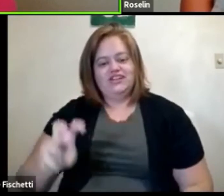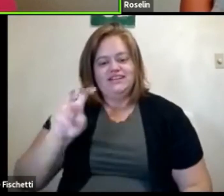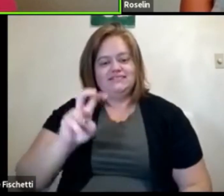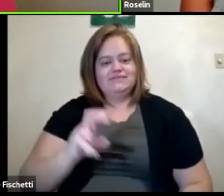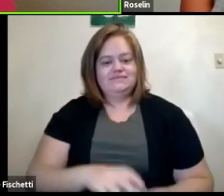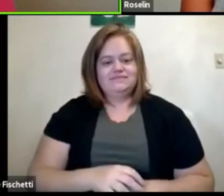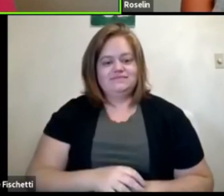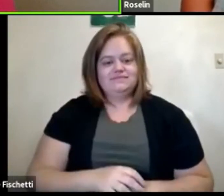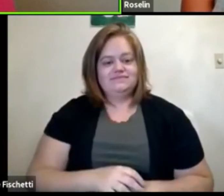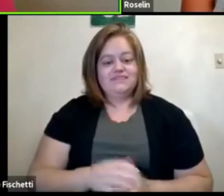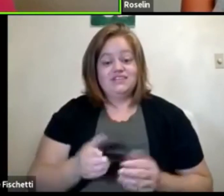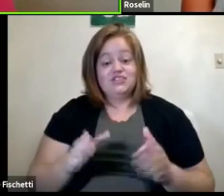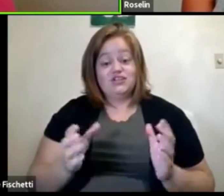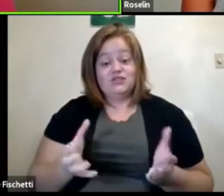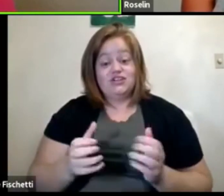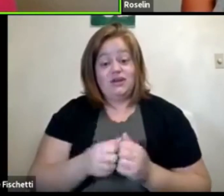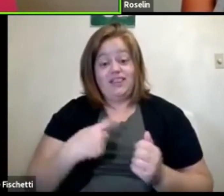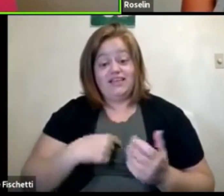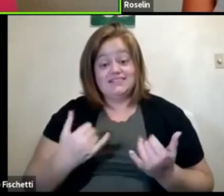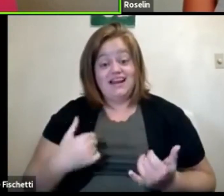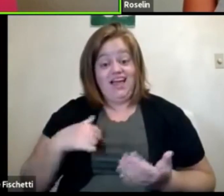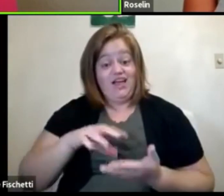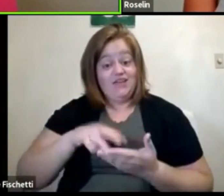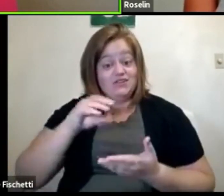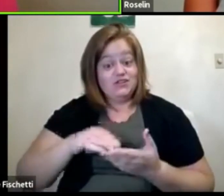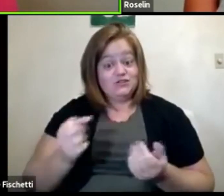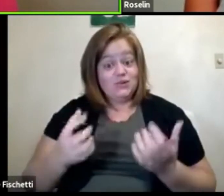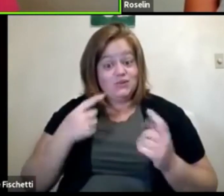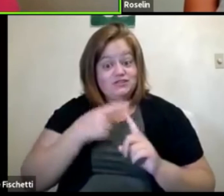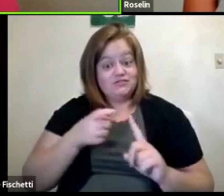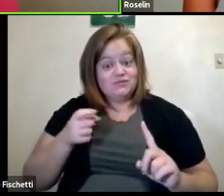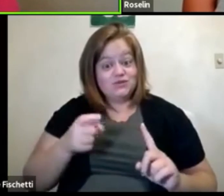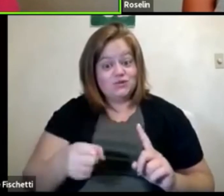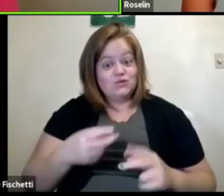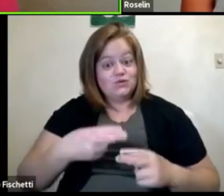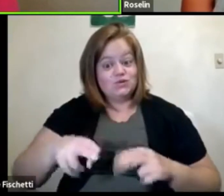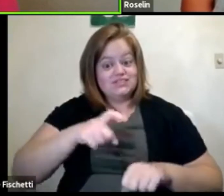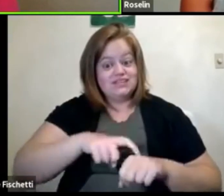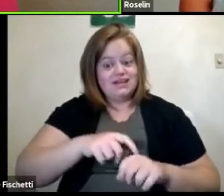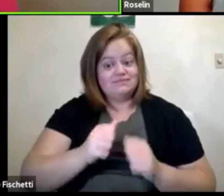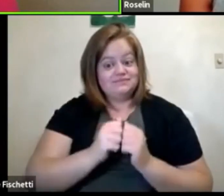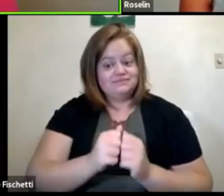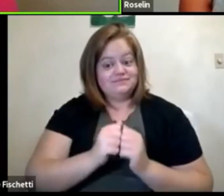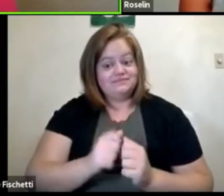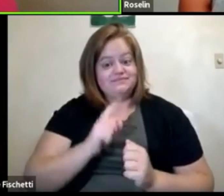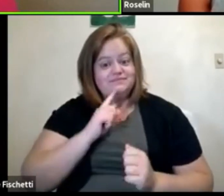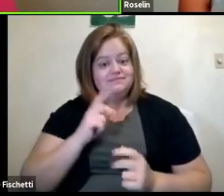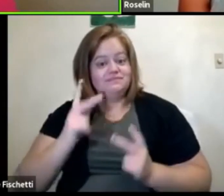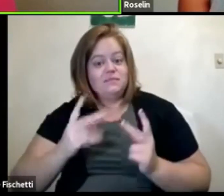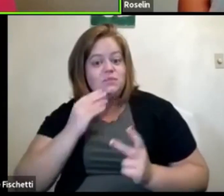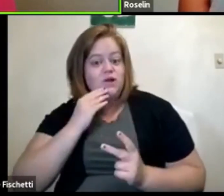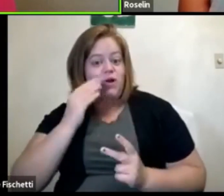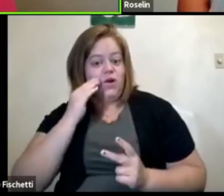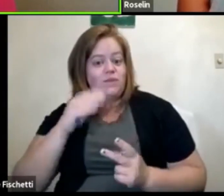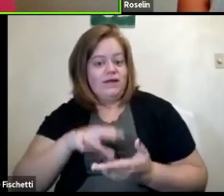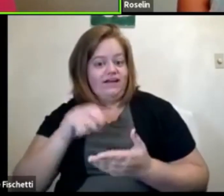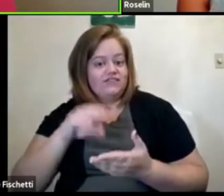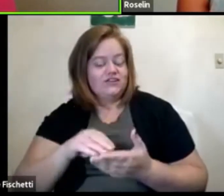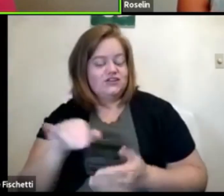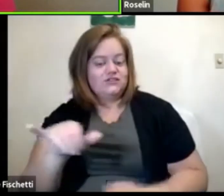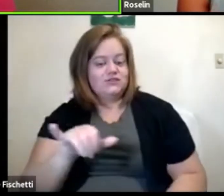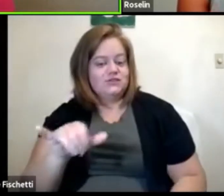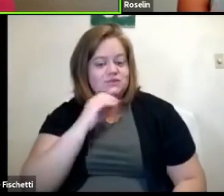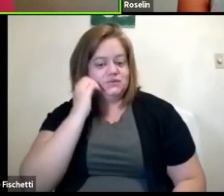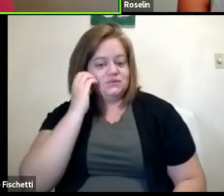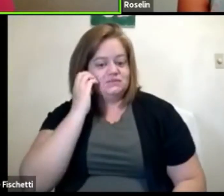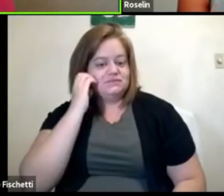general chatting with us today. I've learned so much from you in this short time, and I'm sure our viewers at home have really enjoyed their